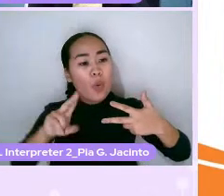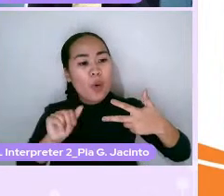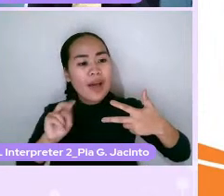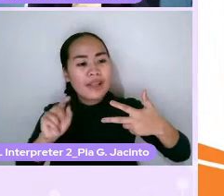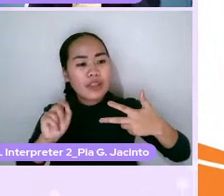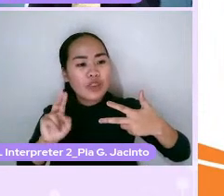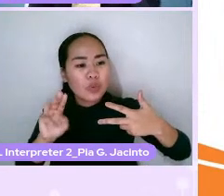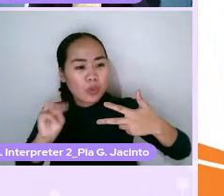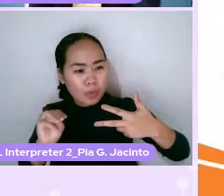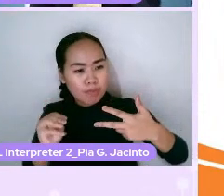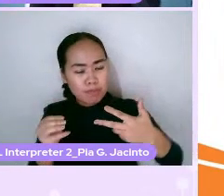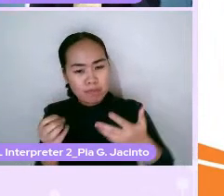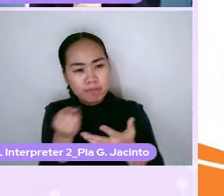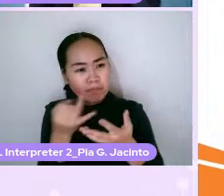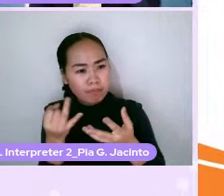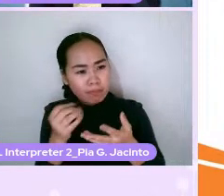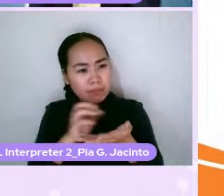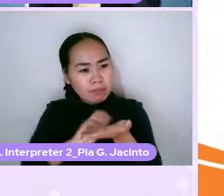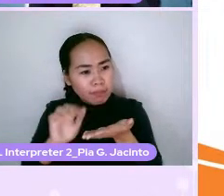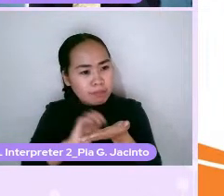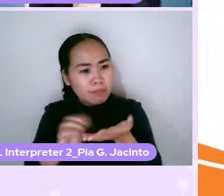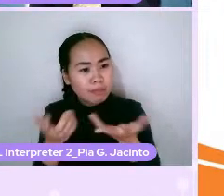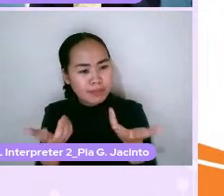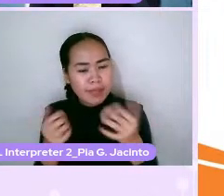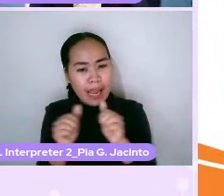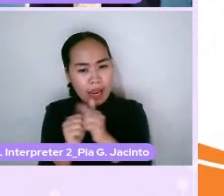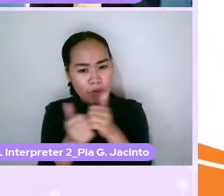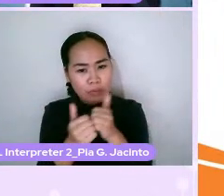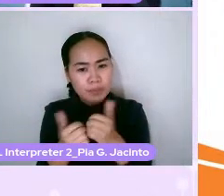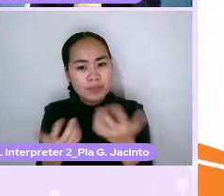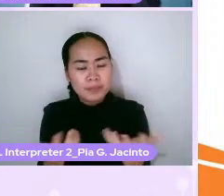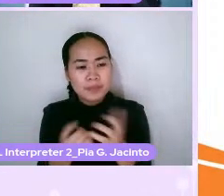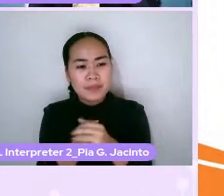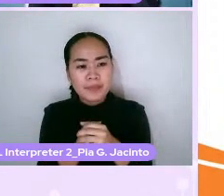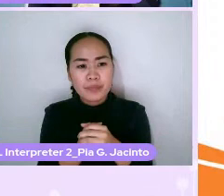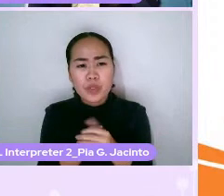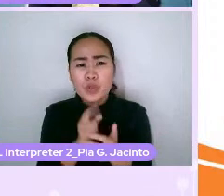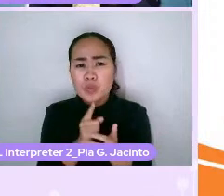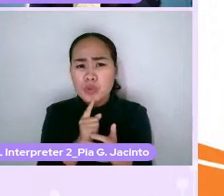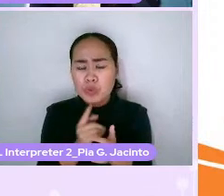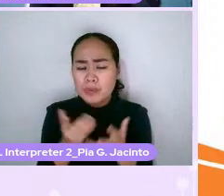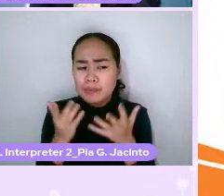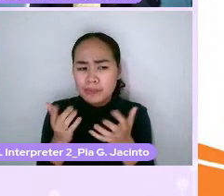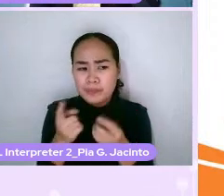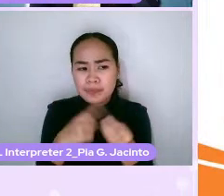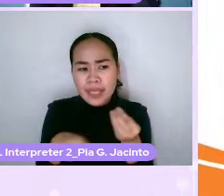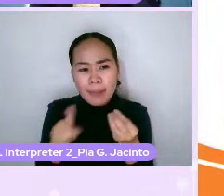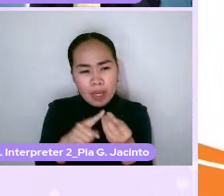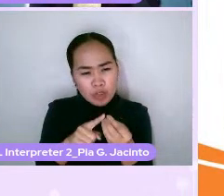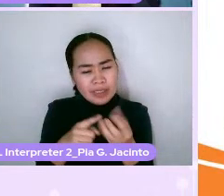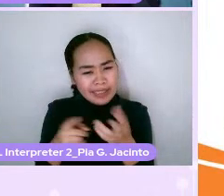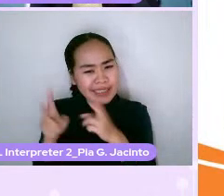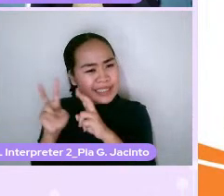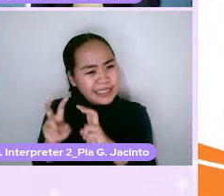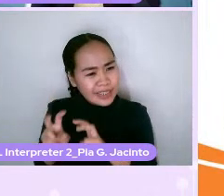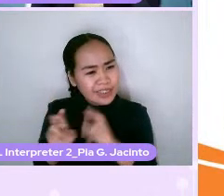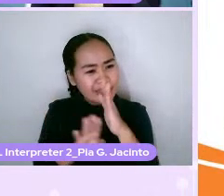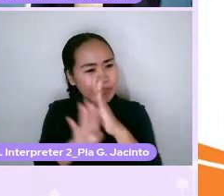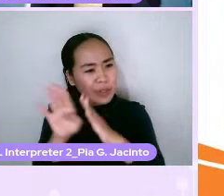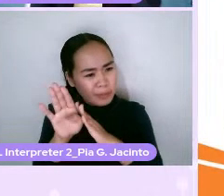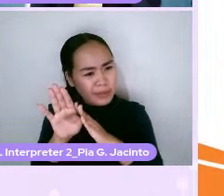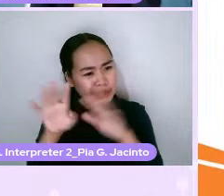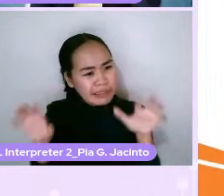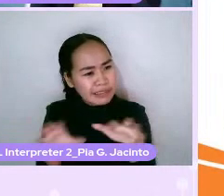DOST-ST is a research institute that is mandated to undertake research and development activities aimed